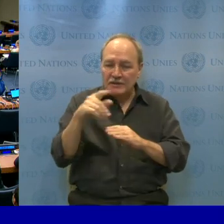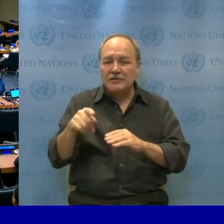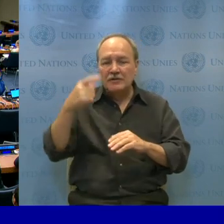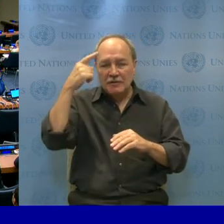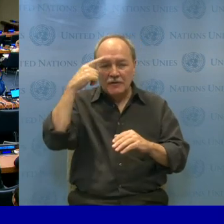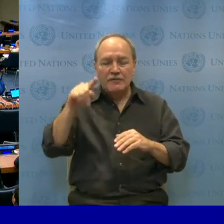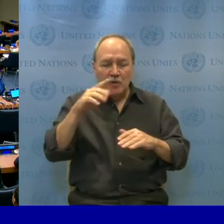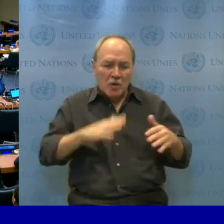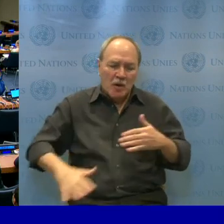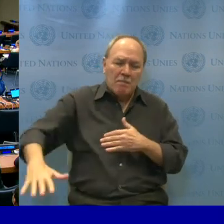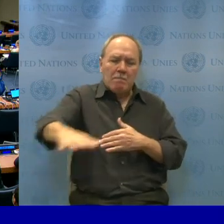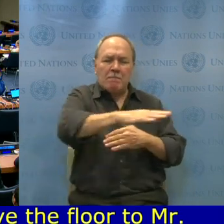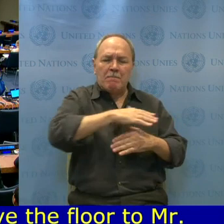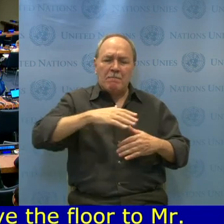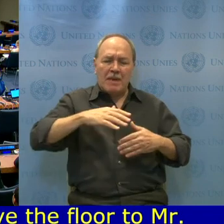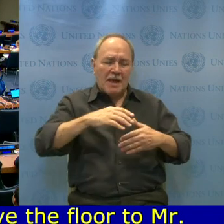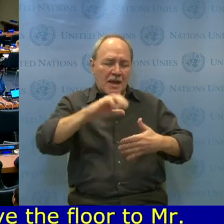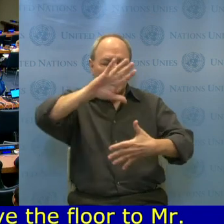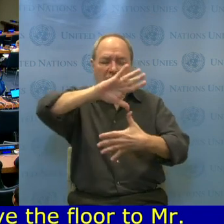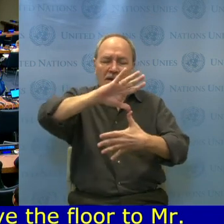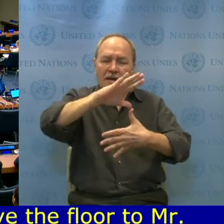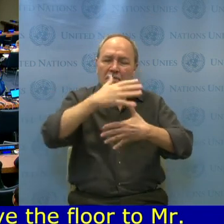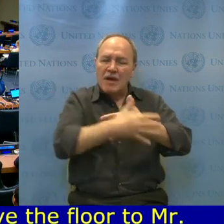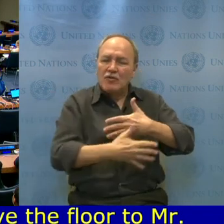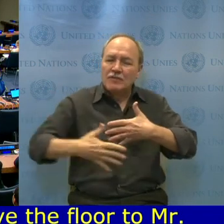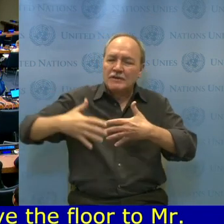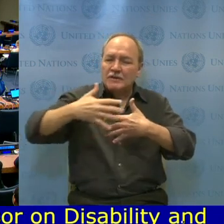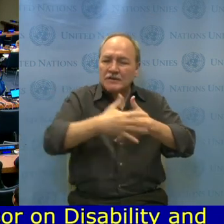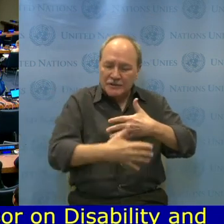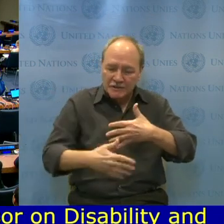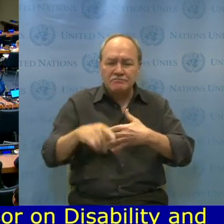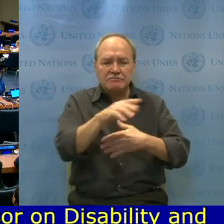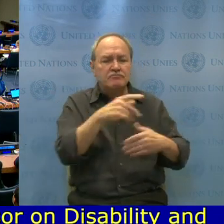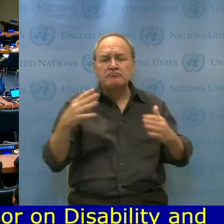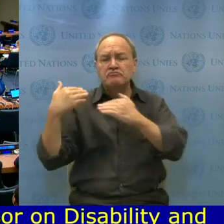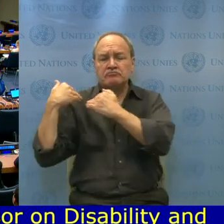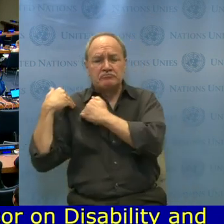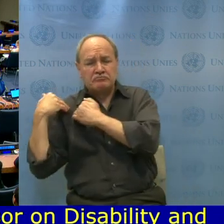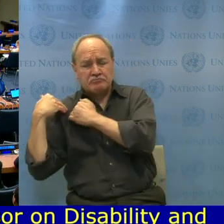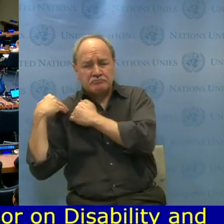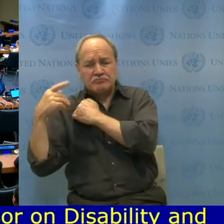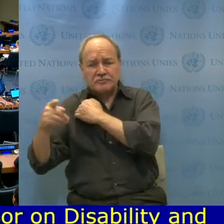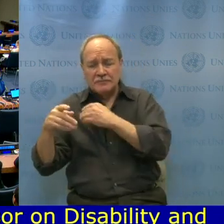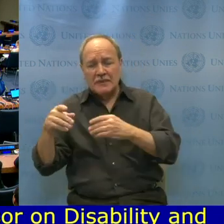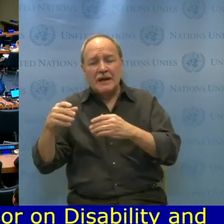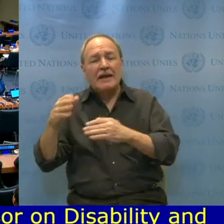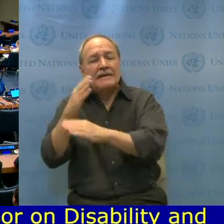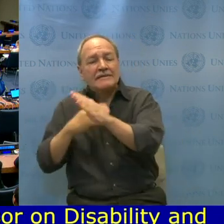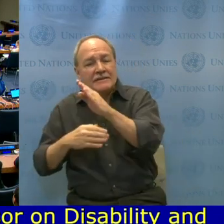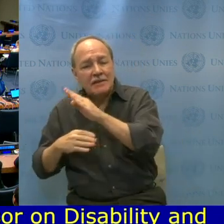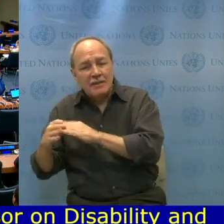role, Mr. Dutin is responsible for the disability and rehabilitation strategy in 52 countries